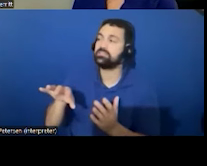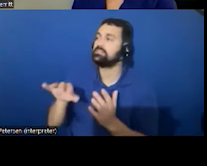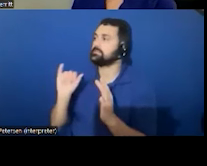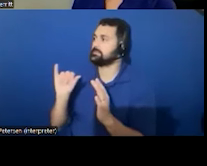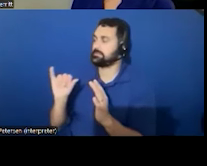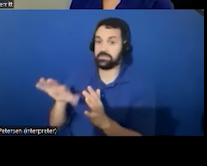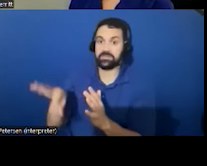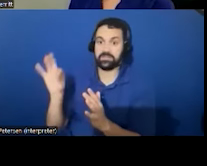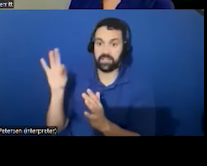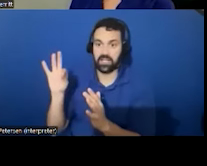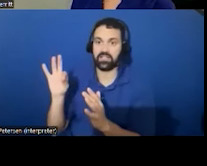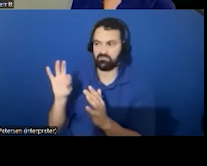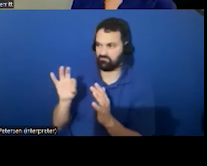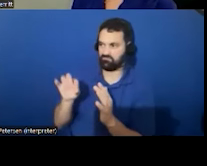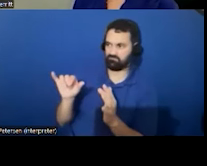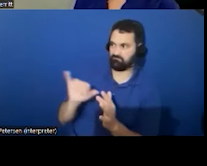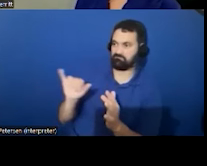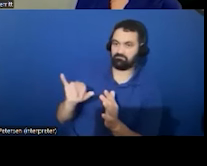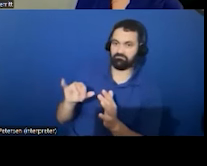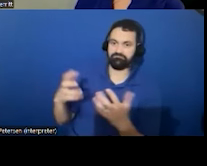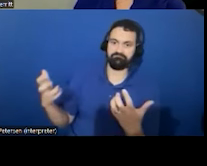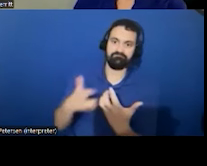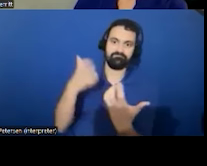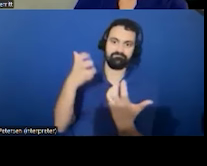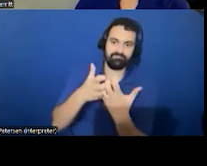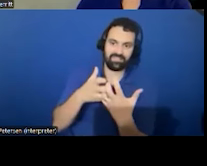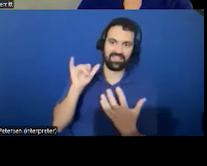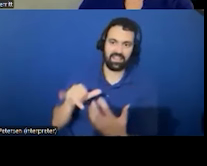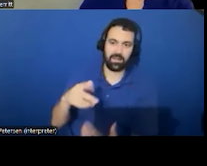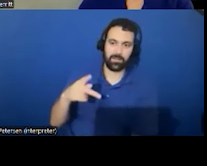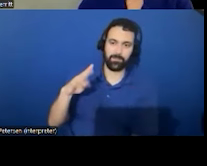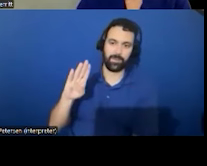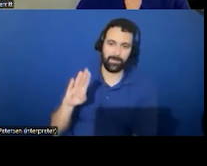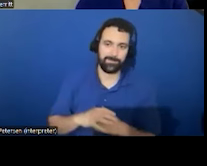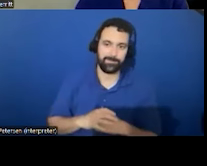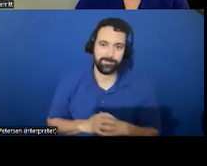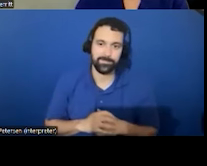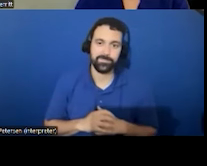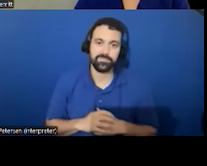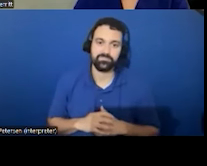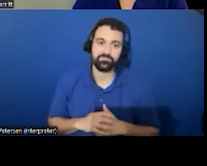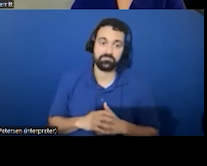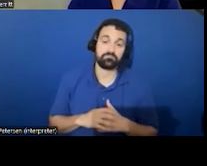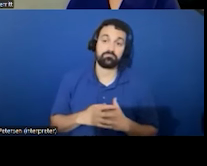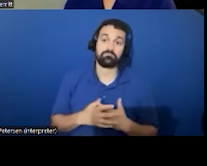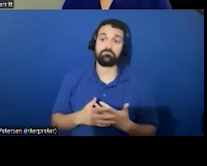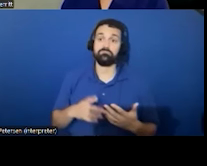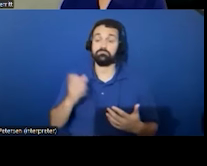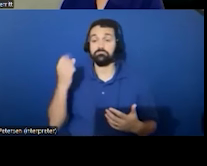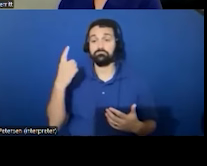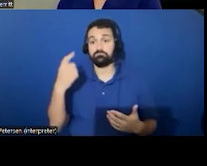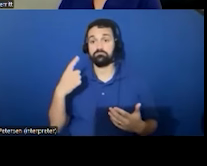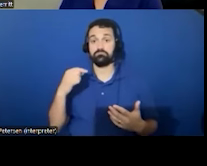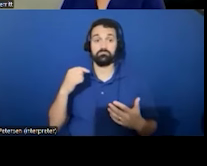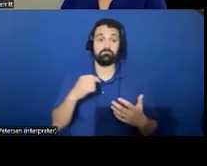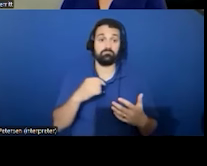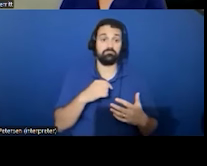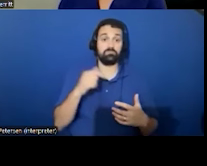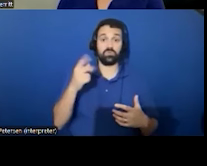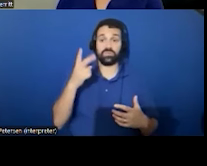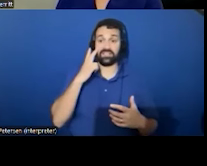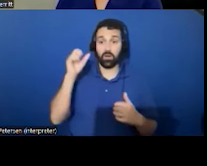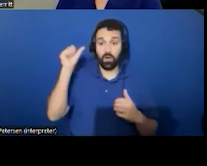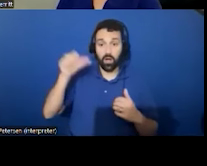is met for that specific publisher. And then in this case, audio only and video